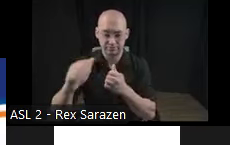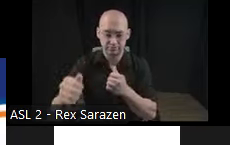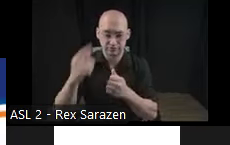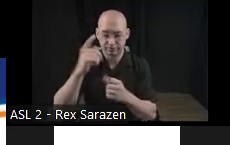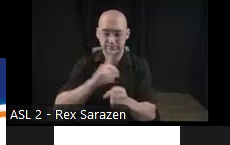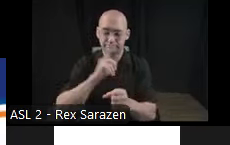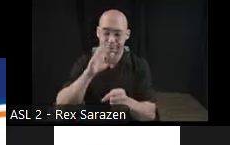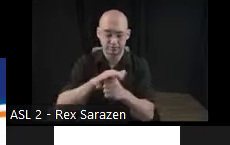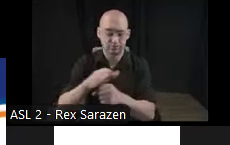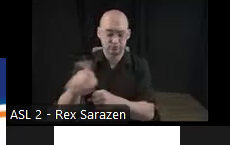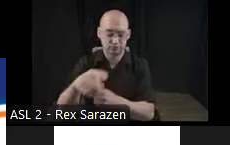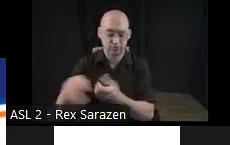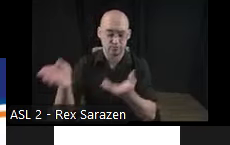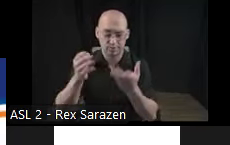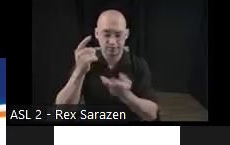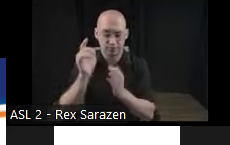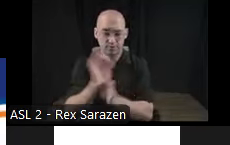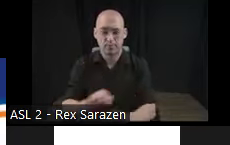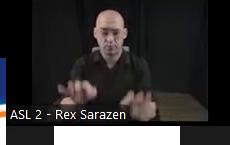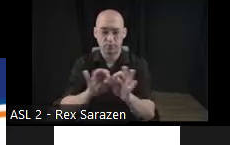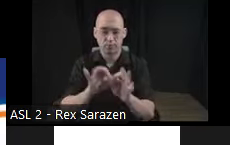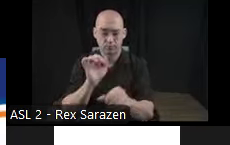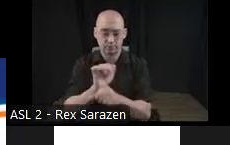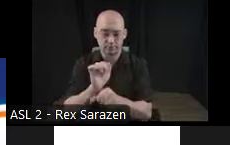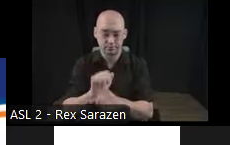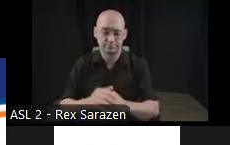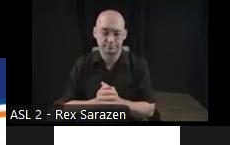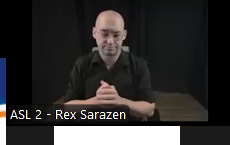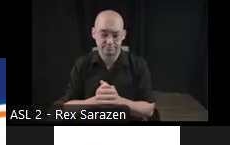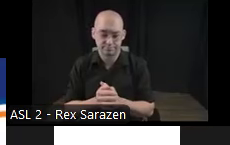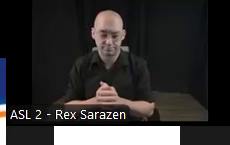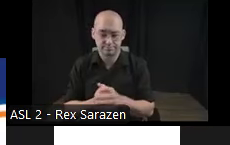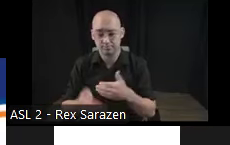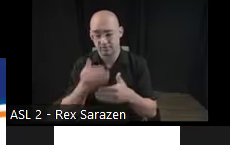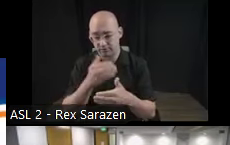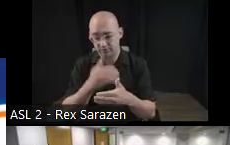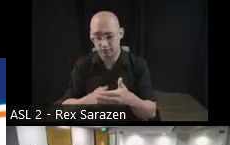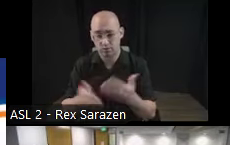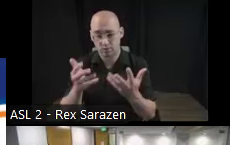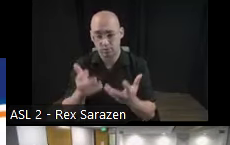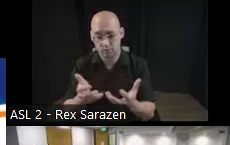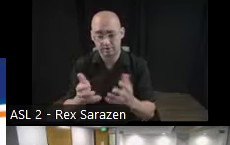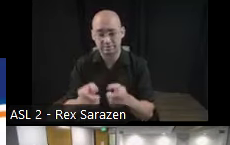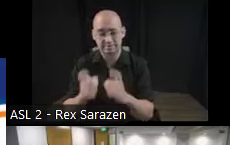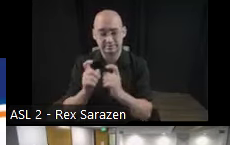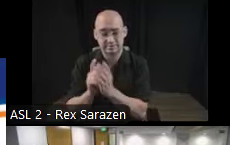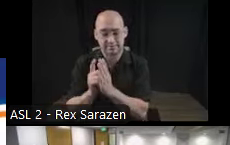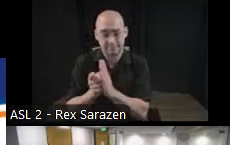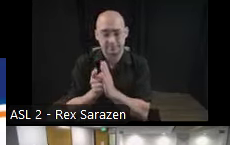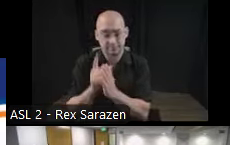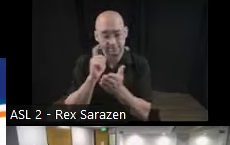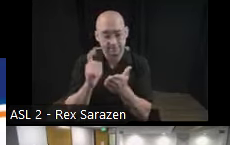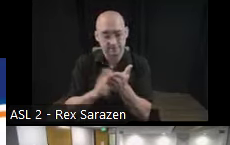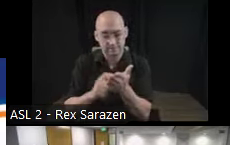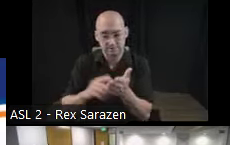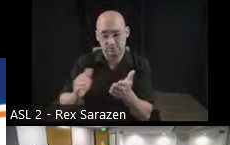to this very important work. So before we I'd like to take a moment to recognize and warmly welcome Assembly